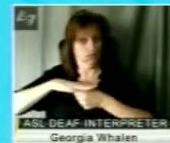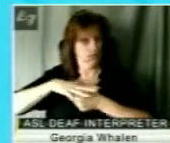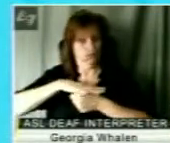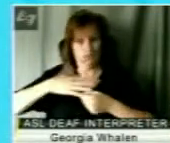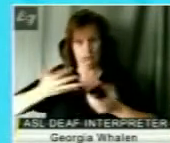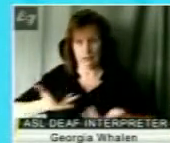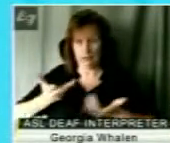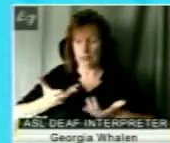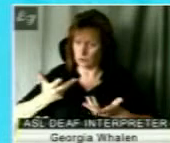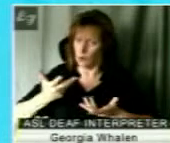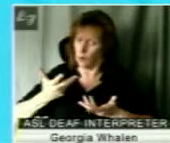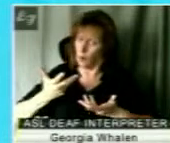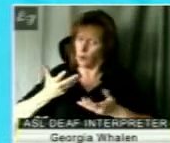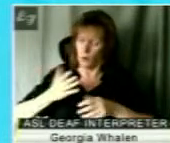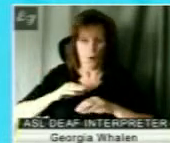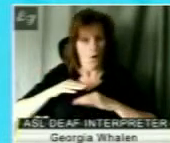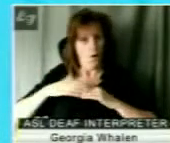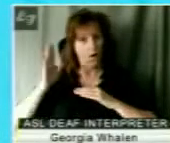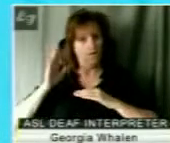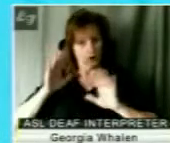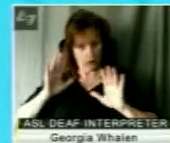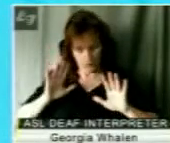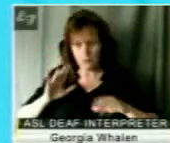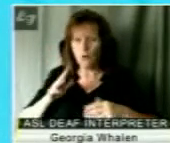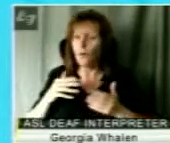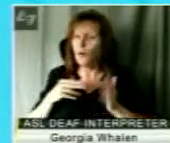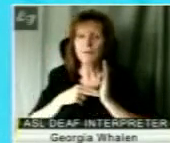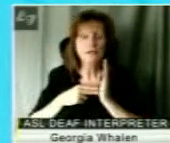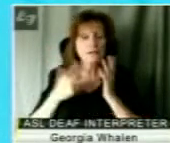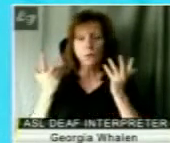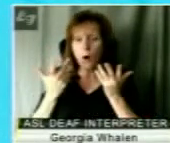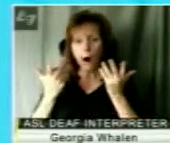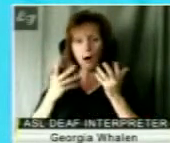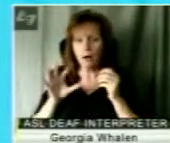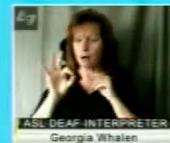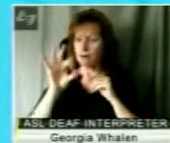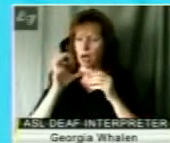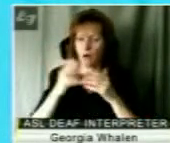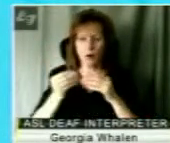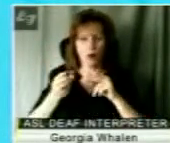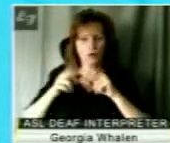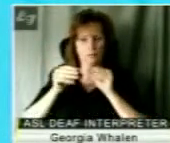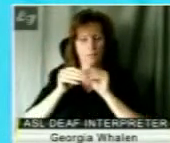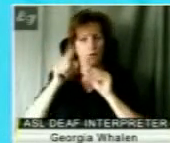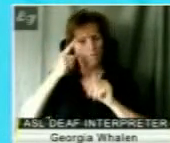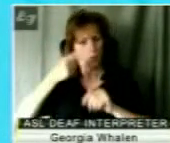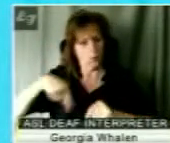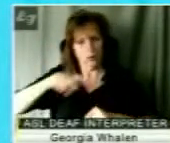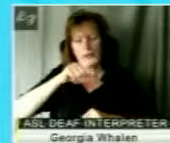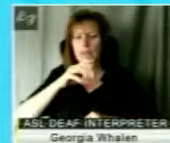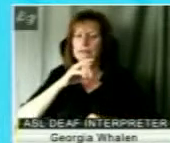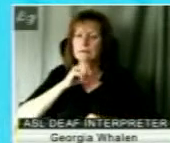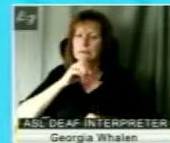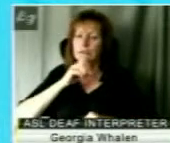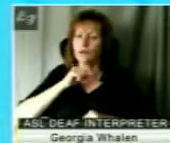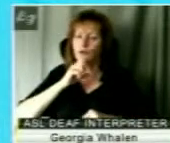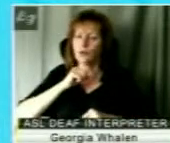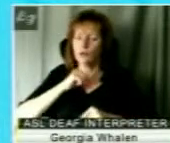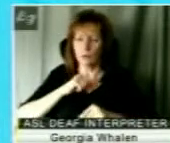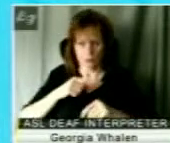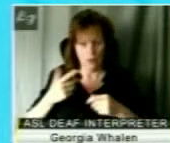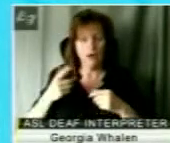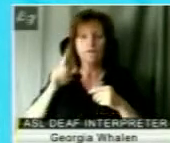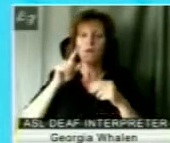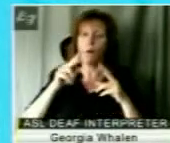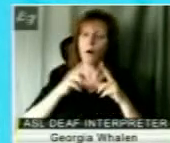providing nearly $900 more for single seniors and more than $1,500 for couples on top of